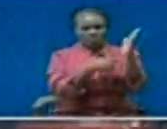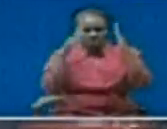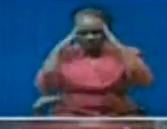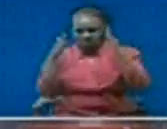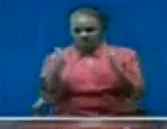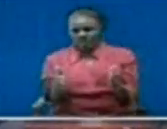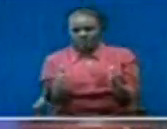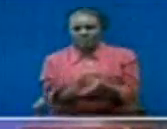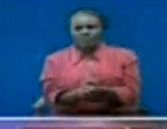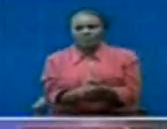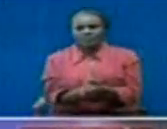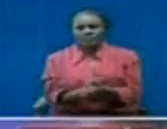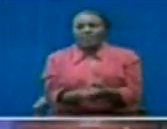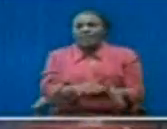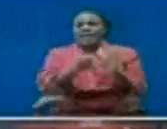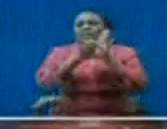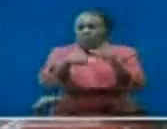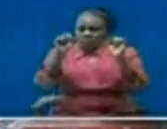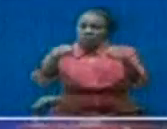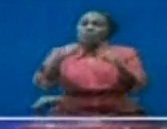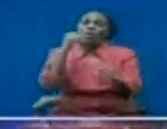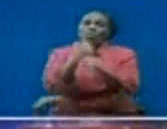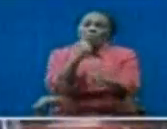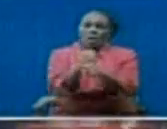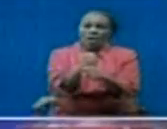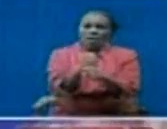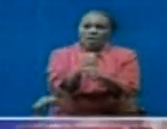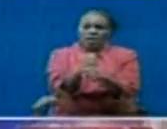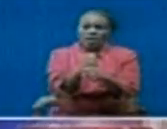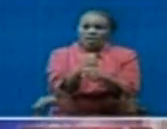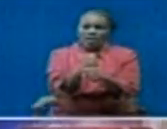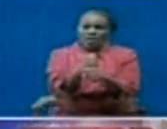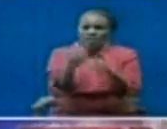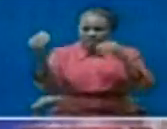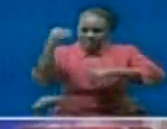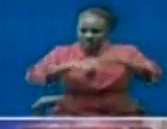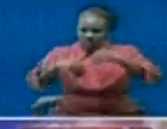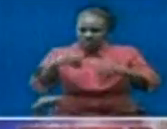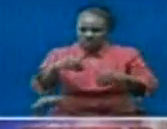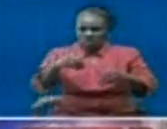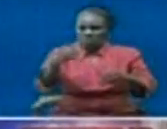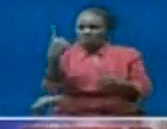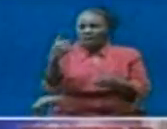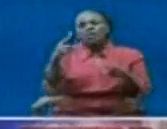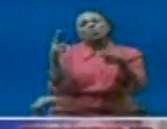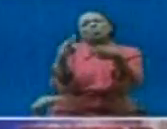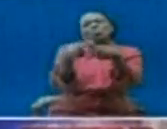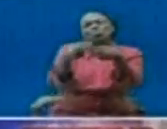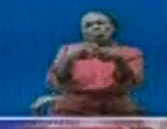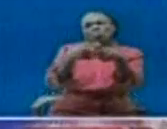So, for example, can it work? Or is it too soon for a referendum? I think it's too soon for one